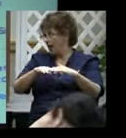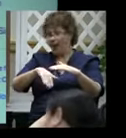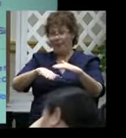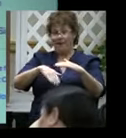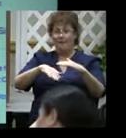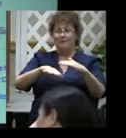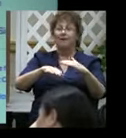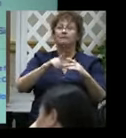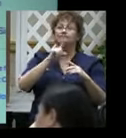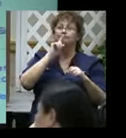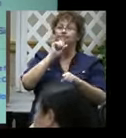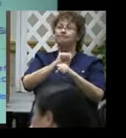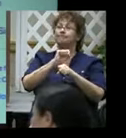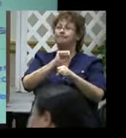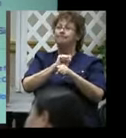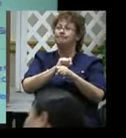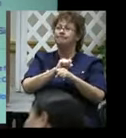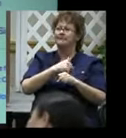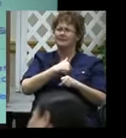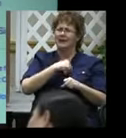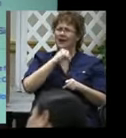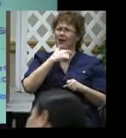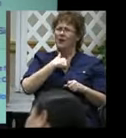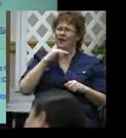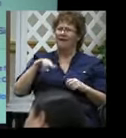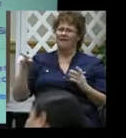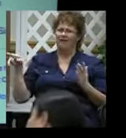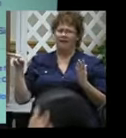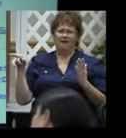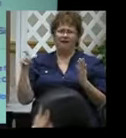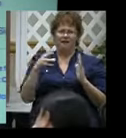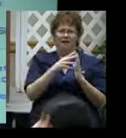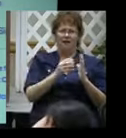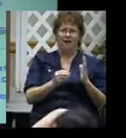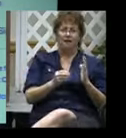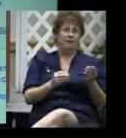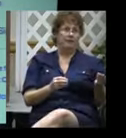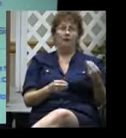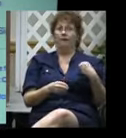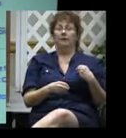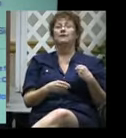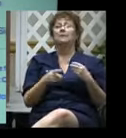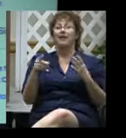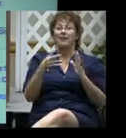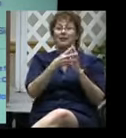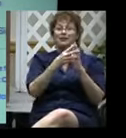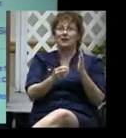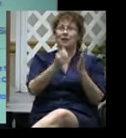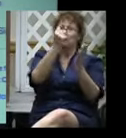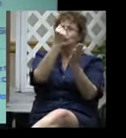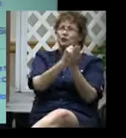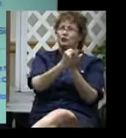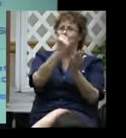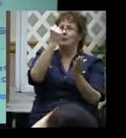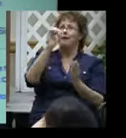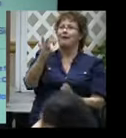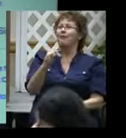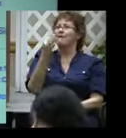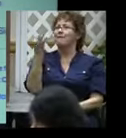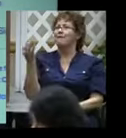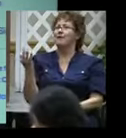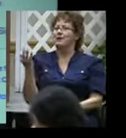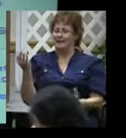is an original. I don't usually have these copies because they don't return to me, but on this copy it was certified by the French consular